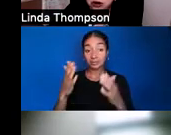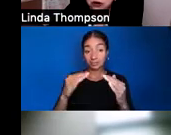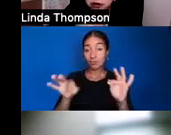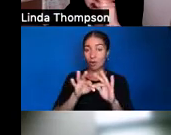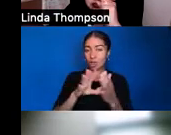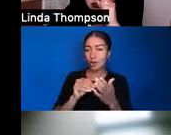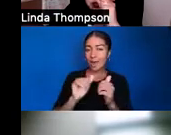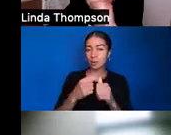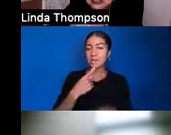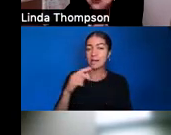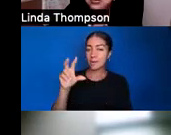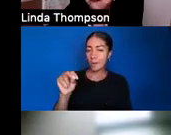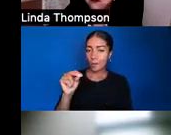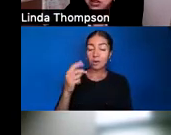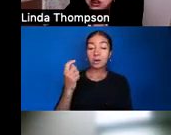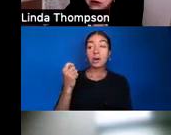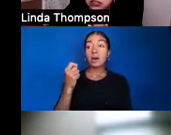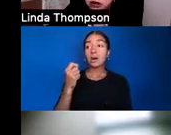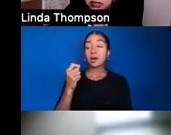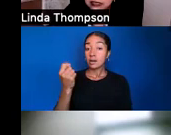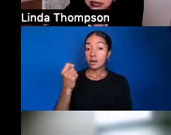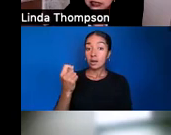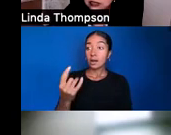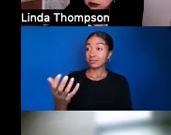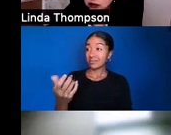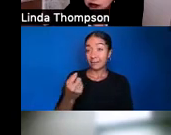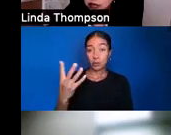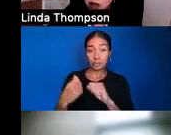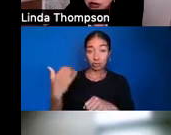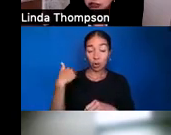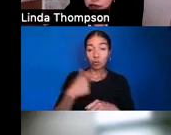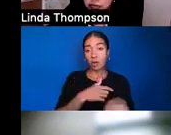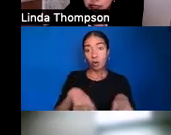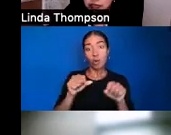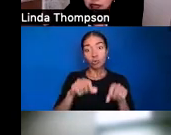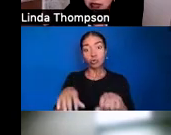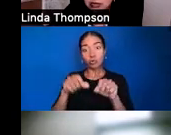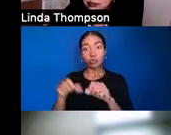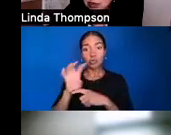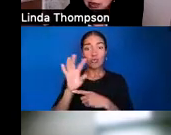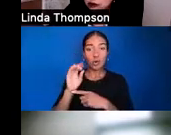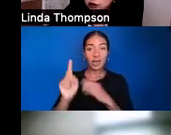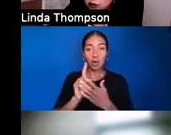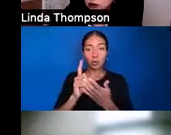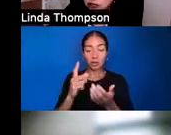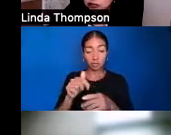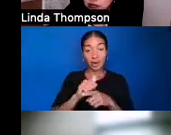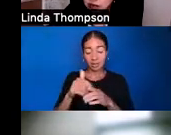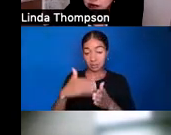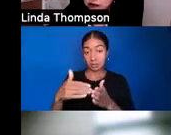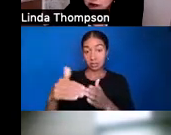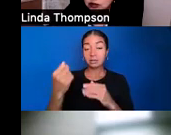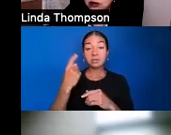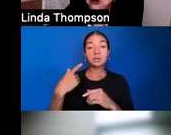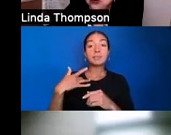back where we did so many 40-hour trainings, and typically how we do these is not over a month's